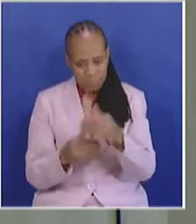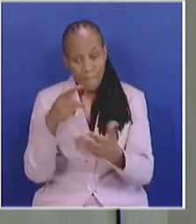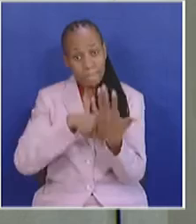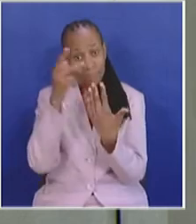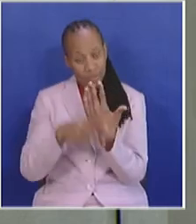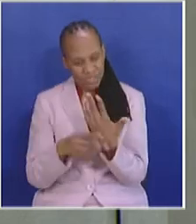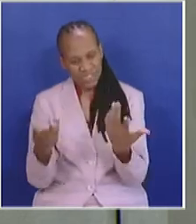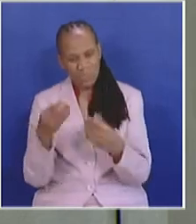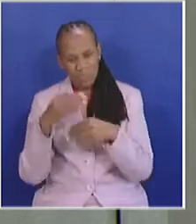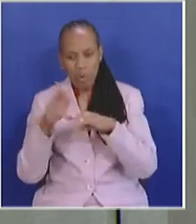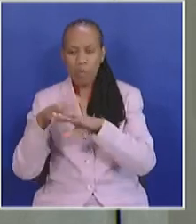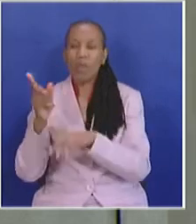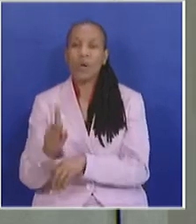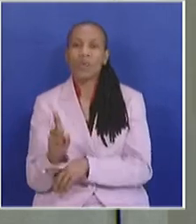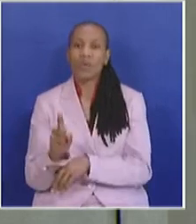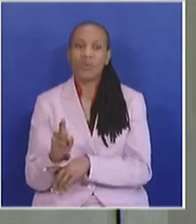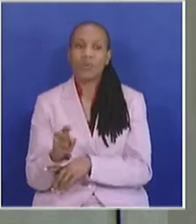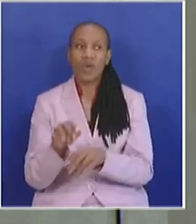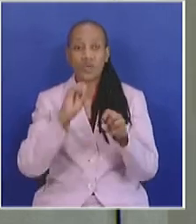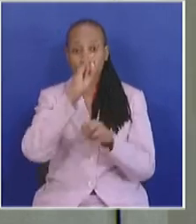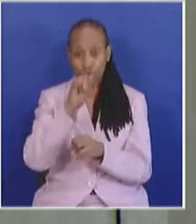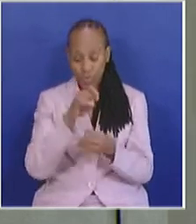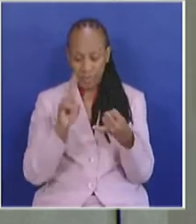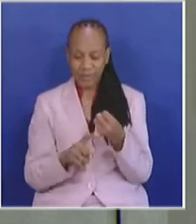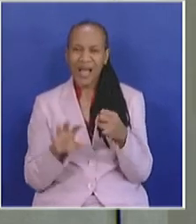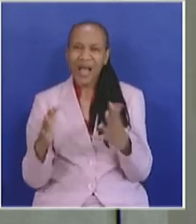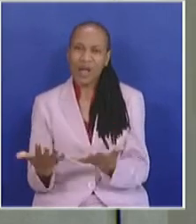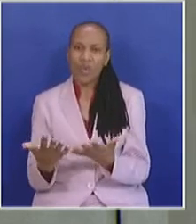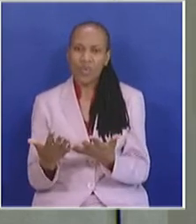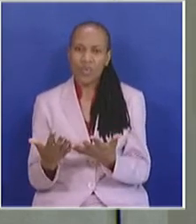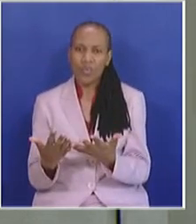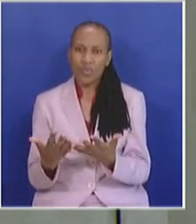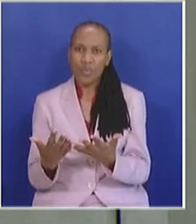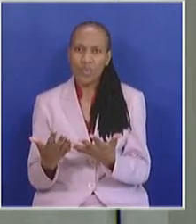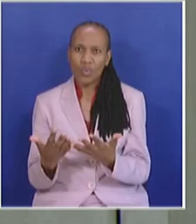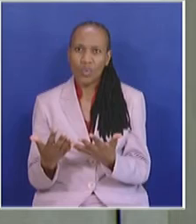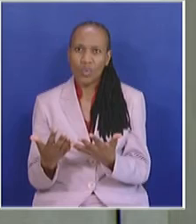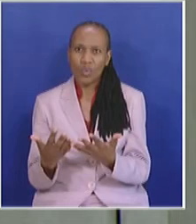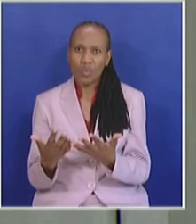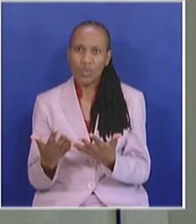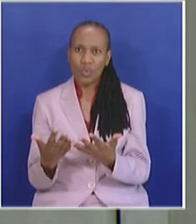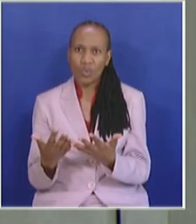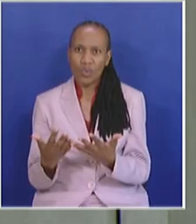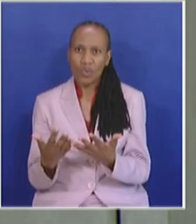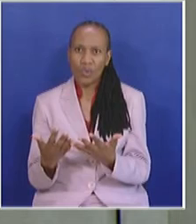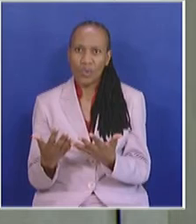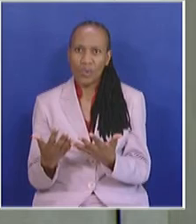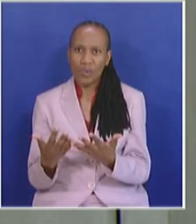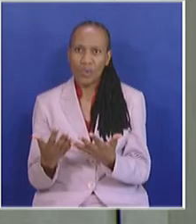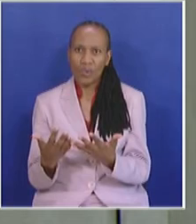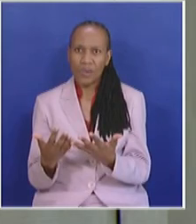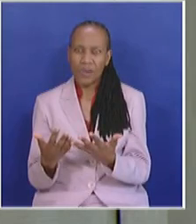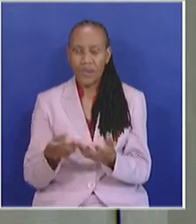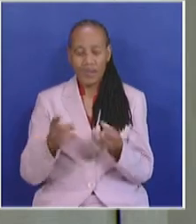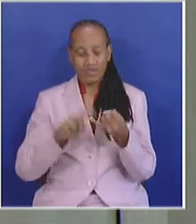integrated public transport networks in Johannesburg in the form of Rea Vaya, Go George in George, Ipongoletu in